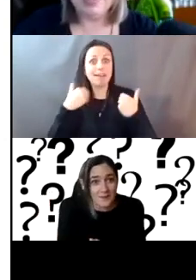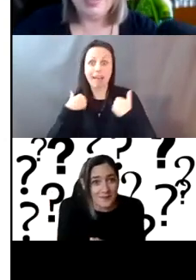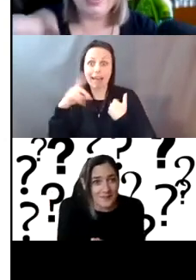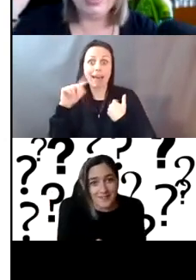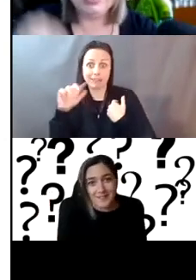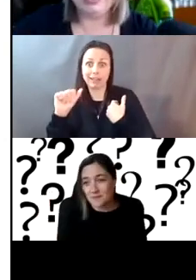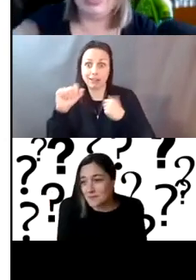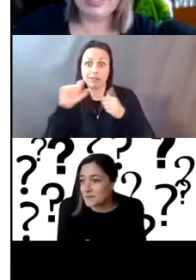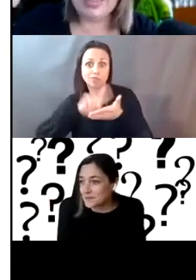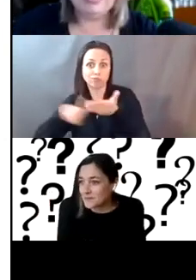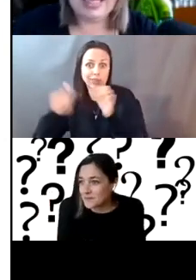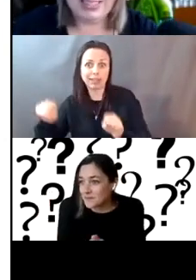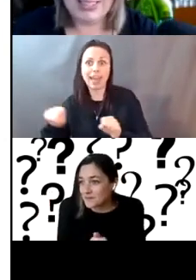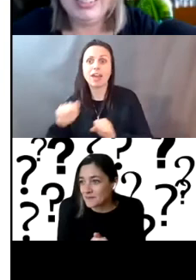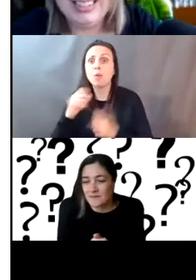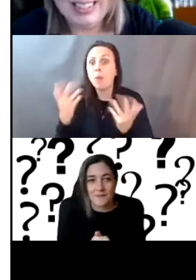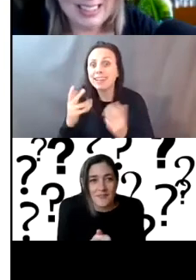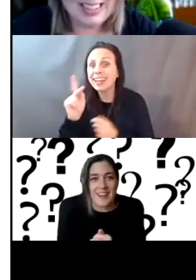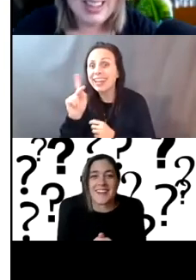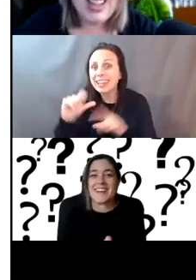inform. And guess what? It's keyword research.